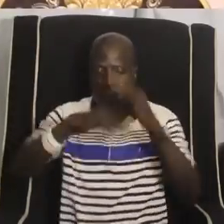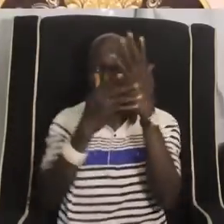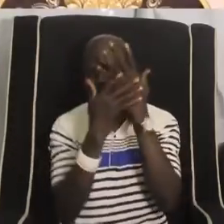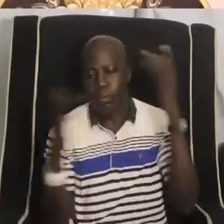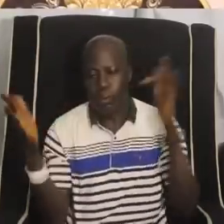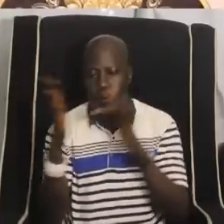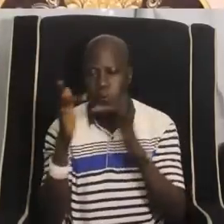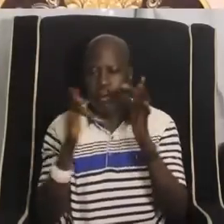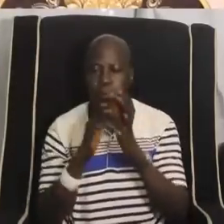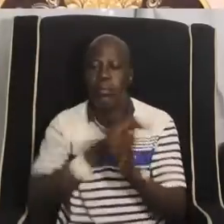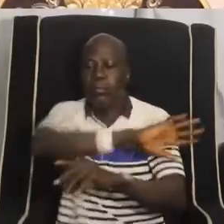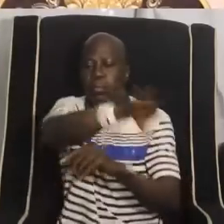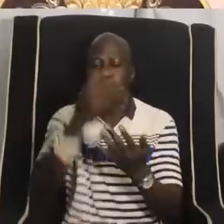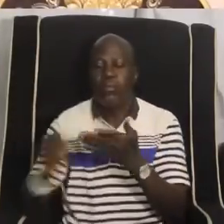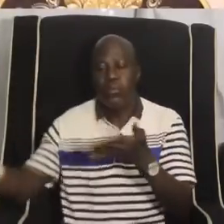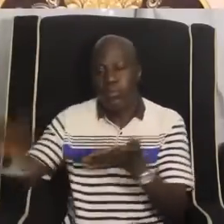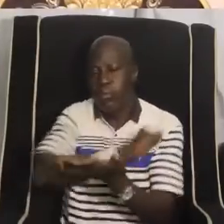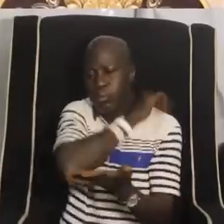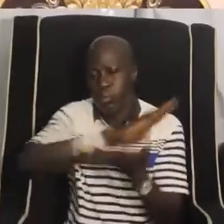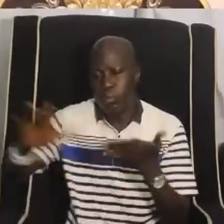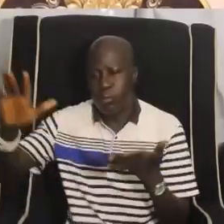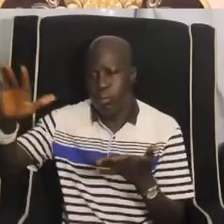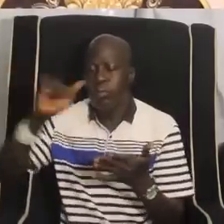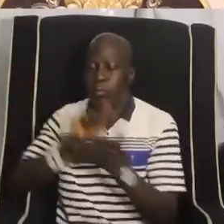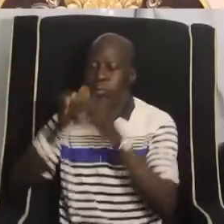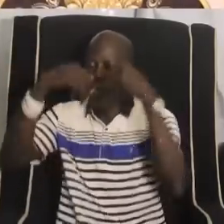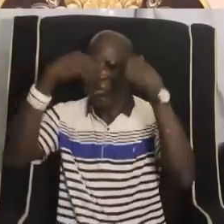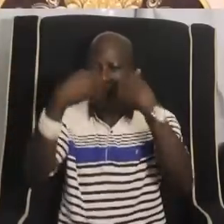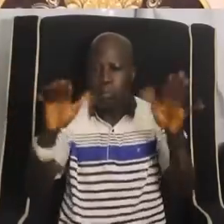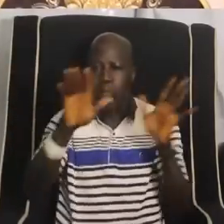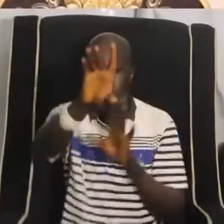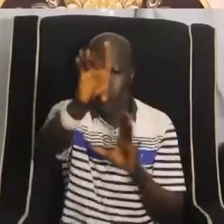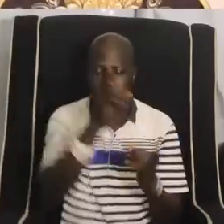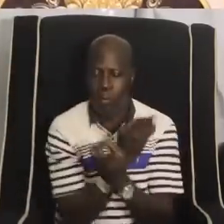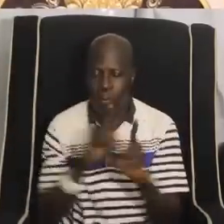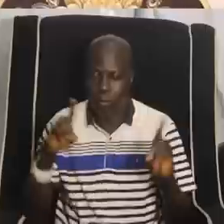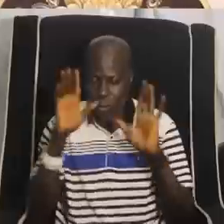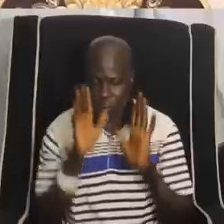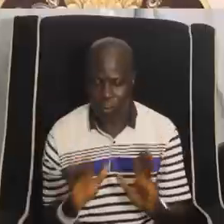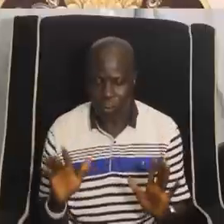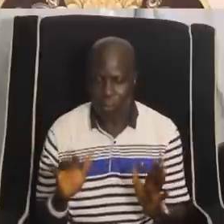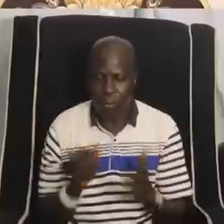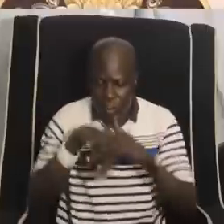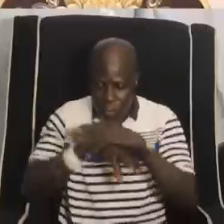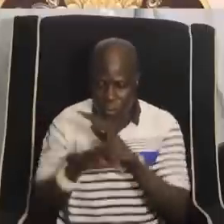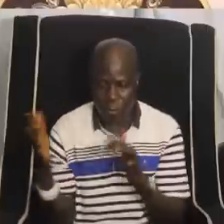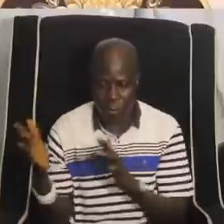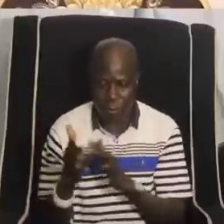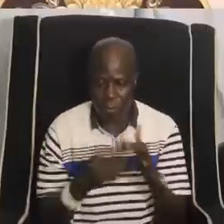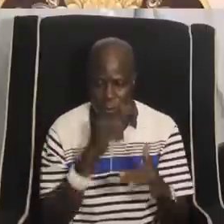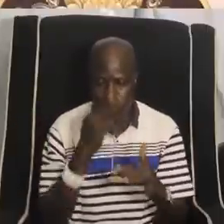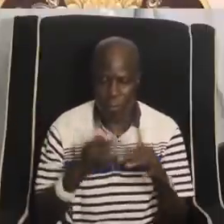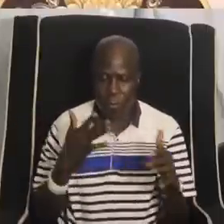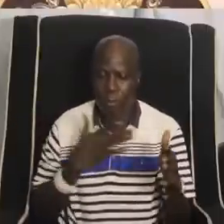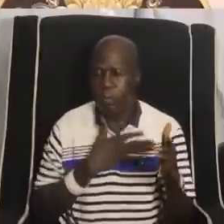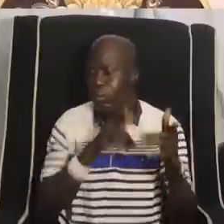of Jesus. Will destroy such forces. And deliver you to say a way house.